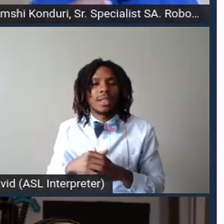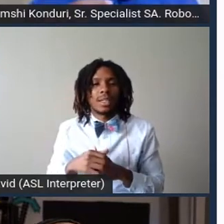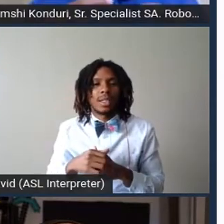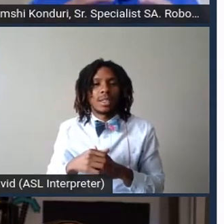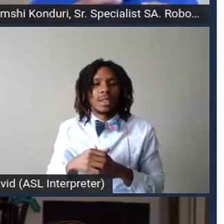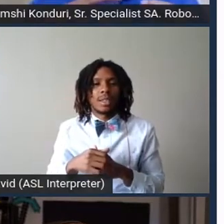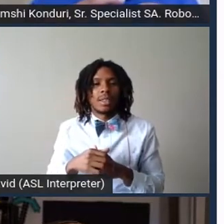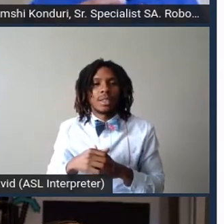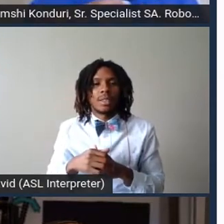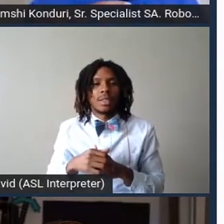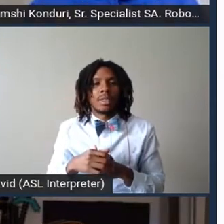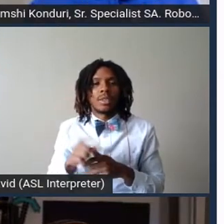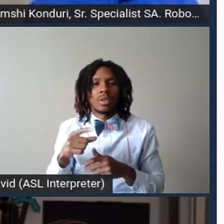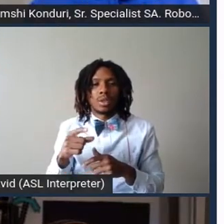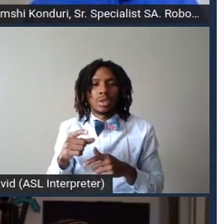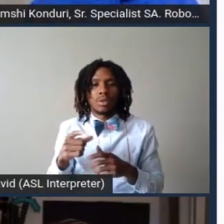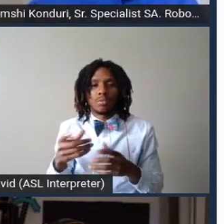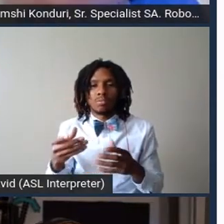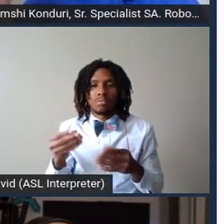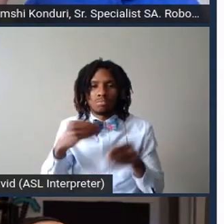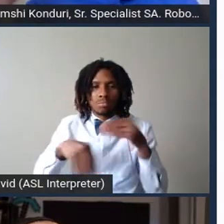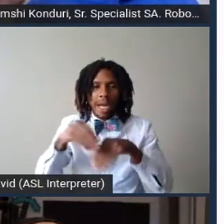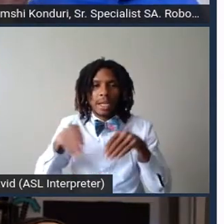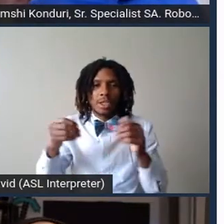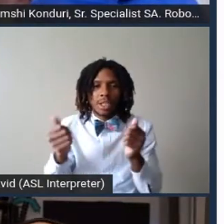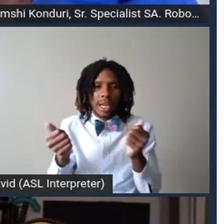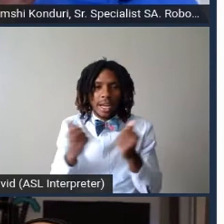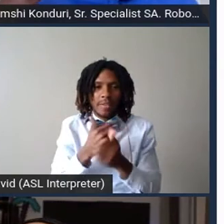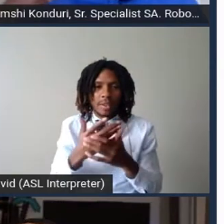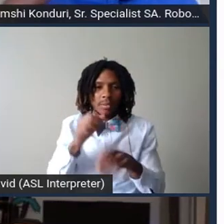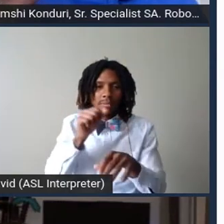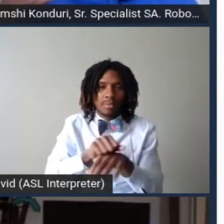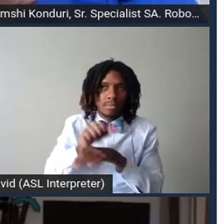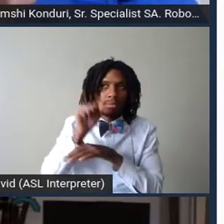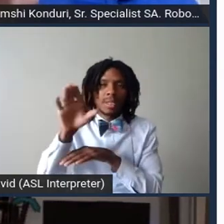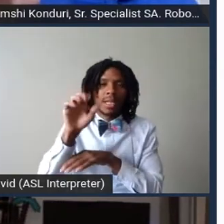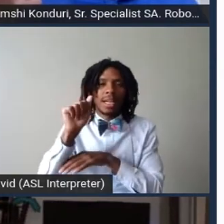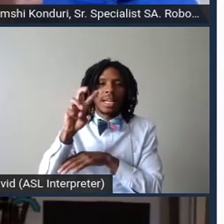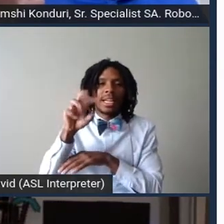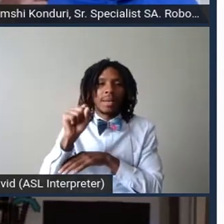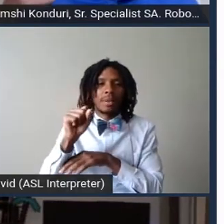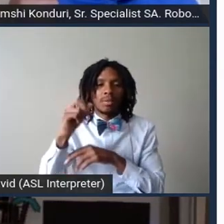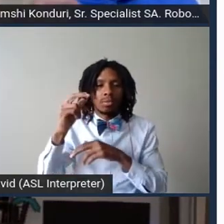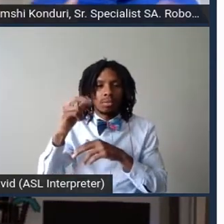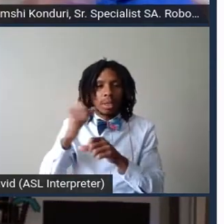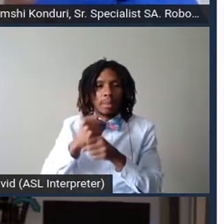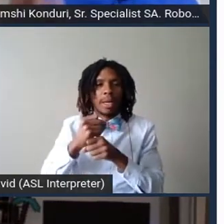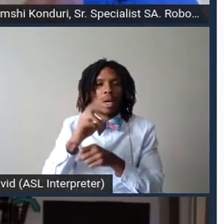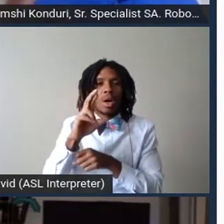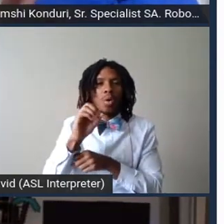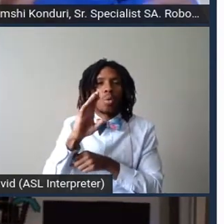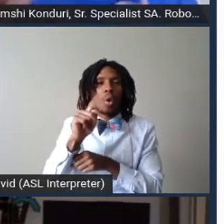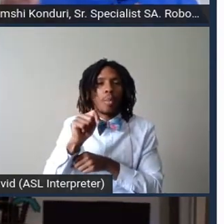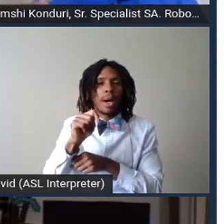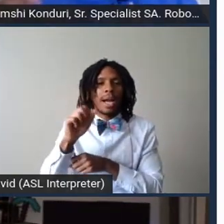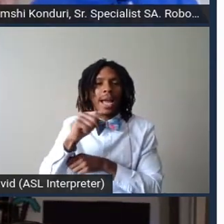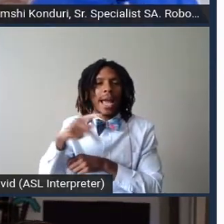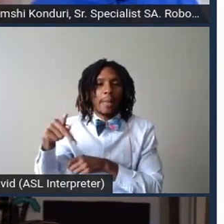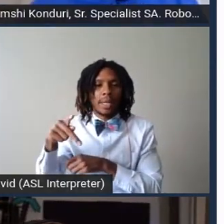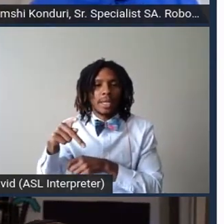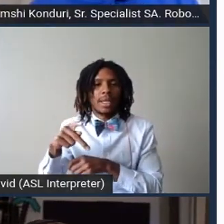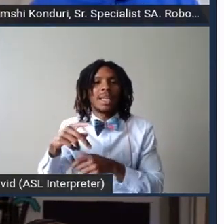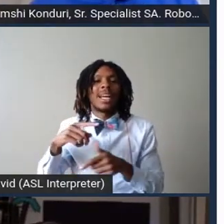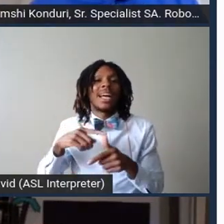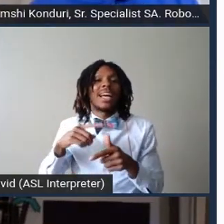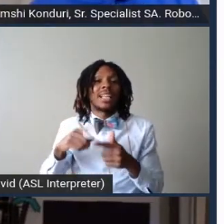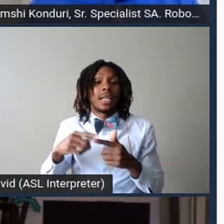this robot application up, and you send it to AWS to create a robot application. That's kind of what eventually,